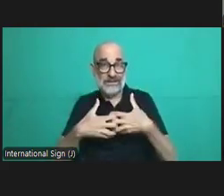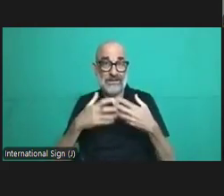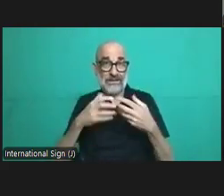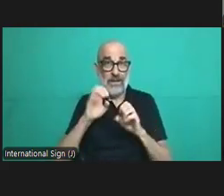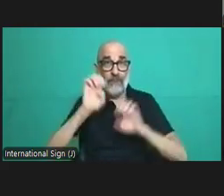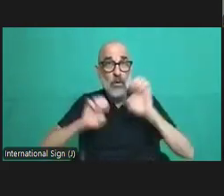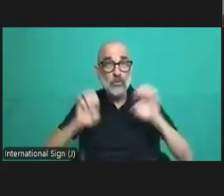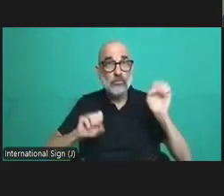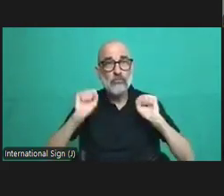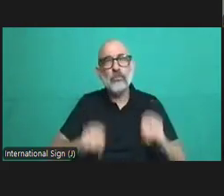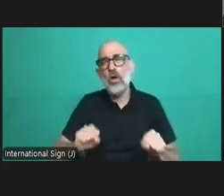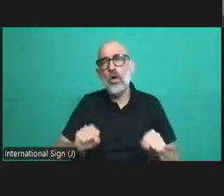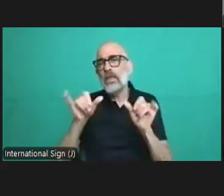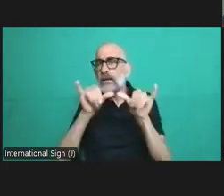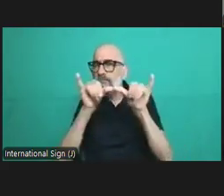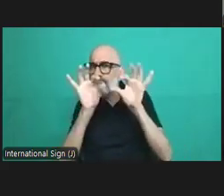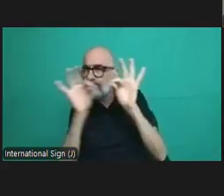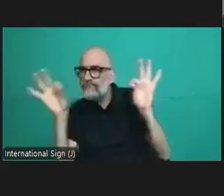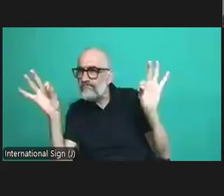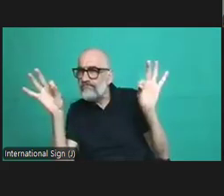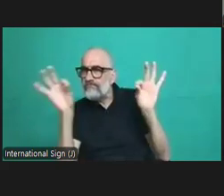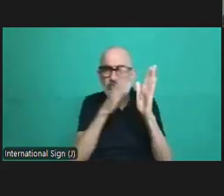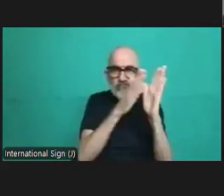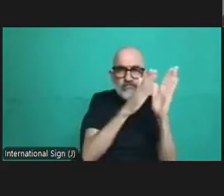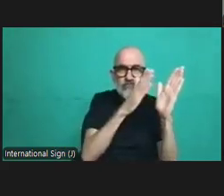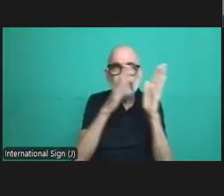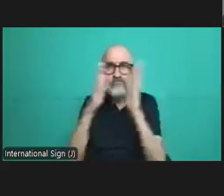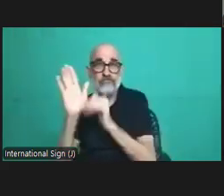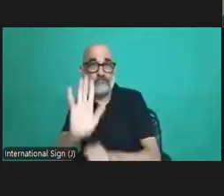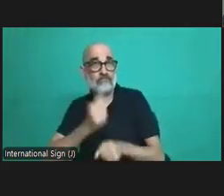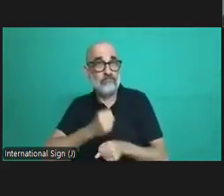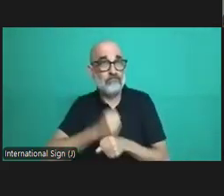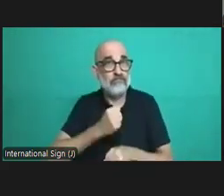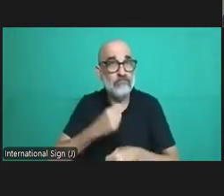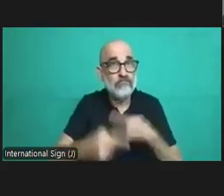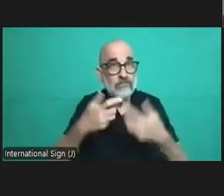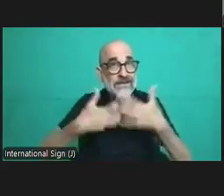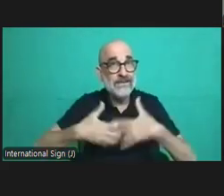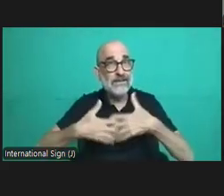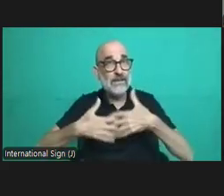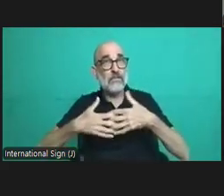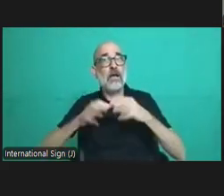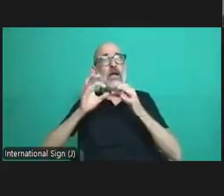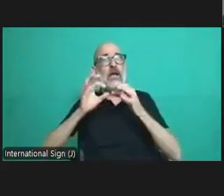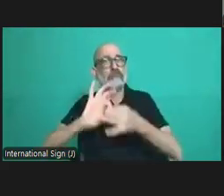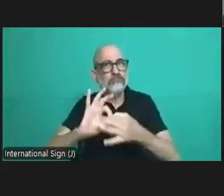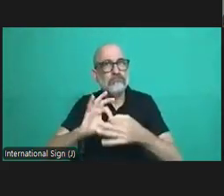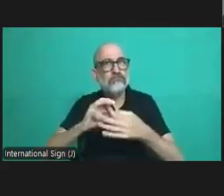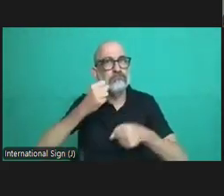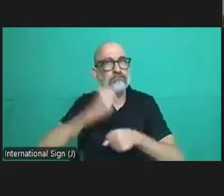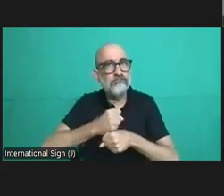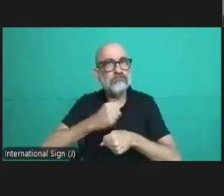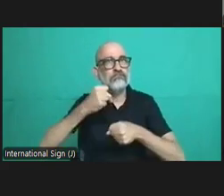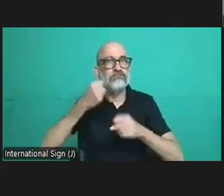also the interaction with the Ministry of Finance and having the necessary